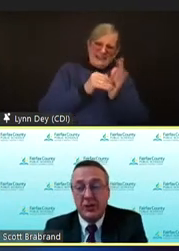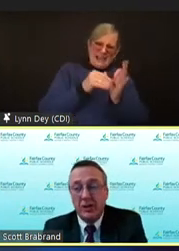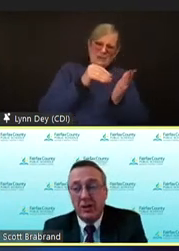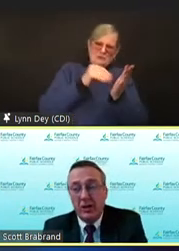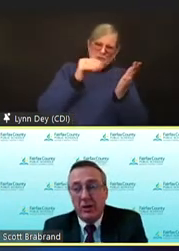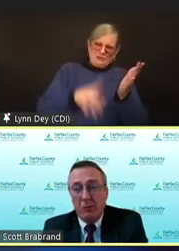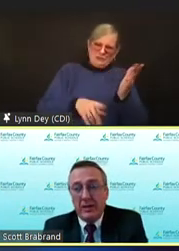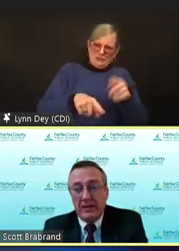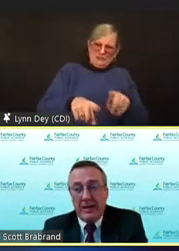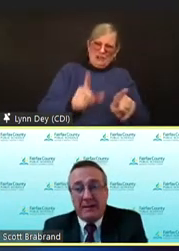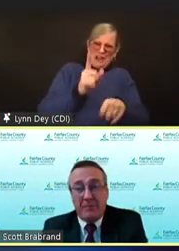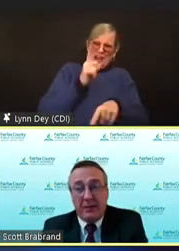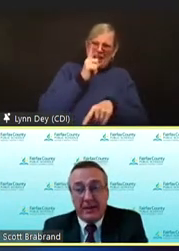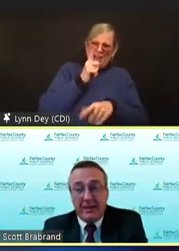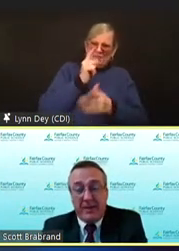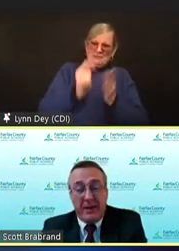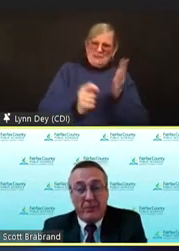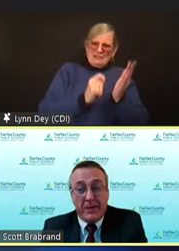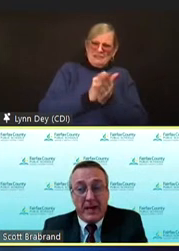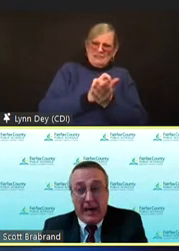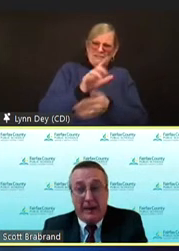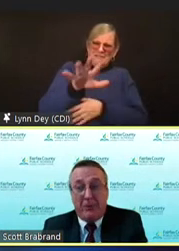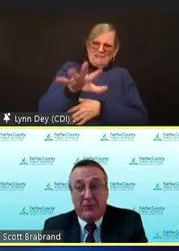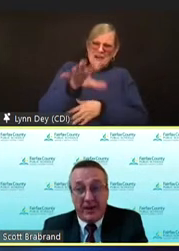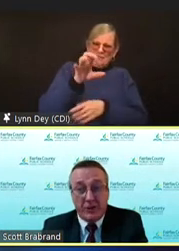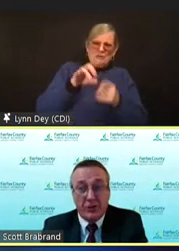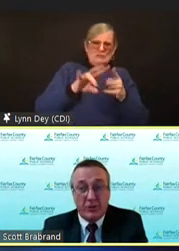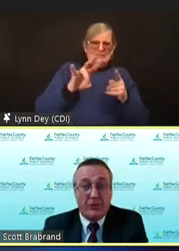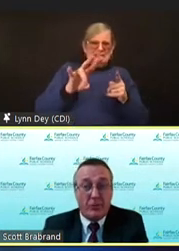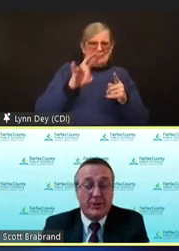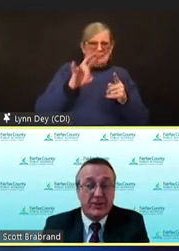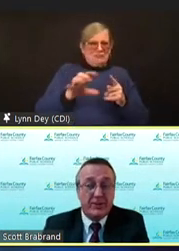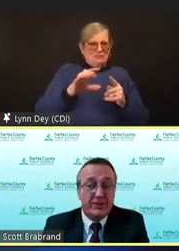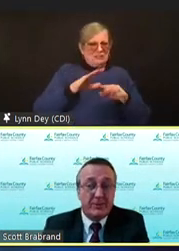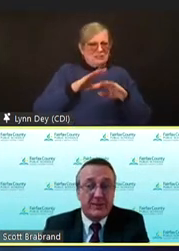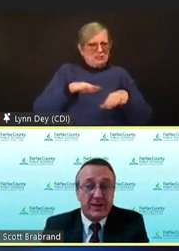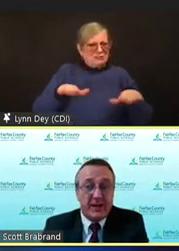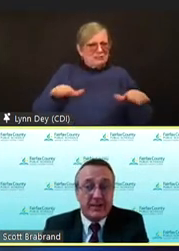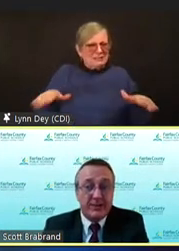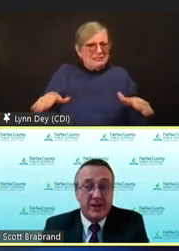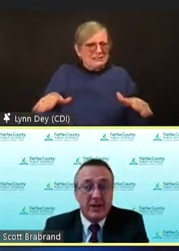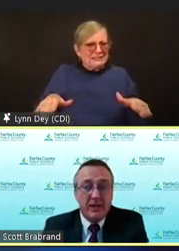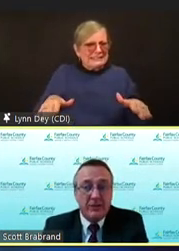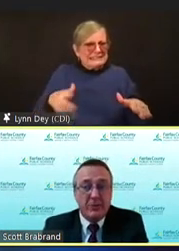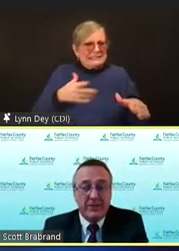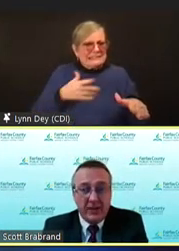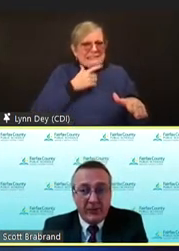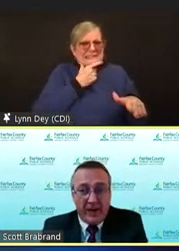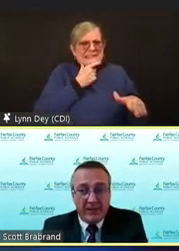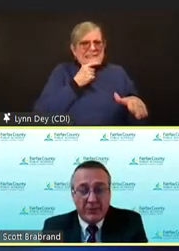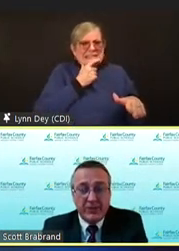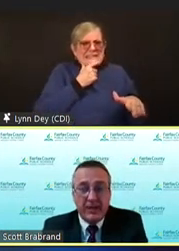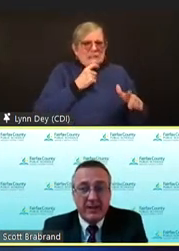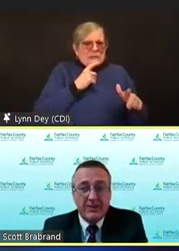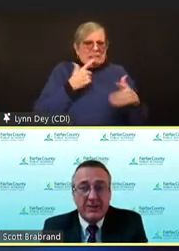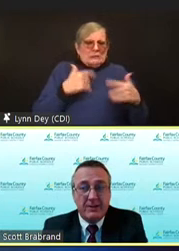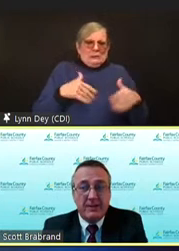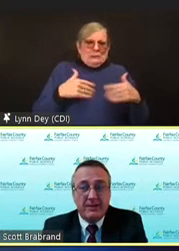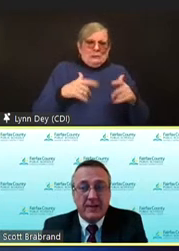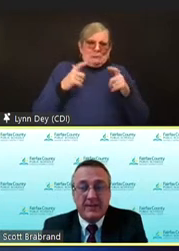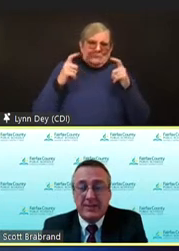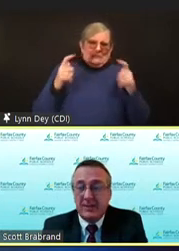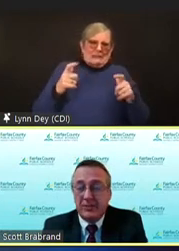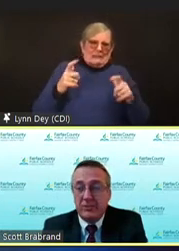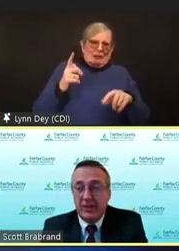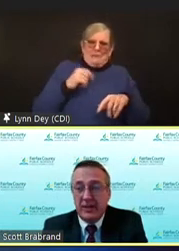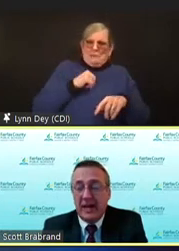lunch, we did not believe that would be operational for a system this size to identify those kids in